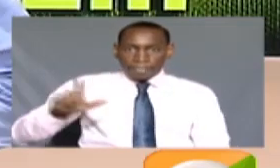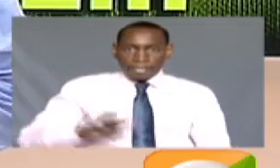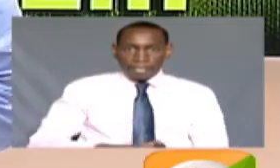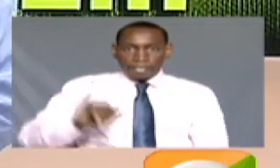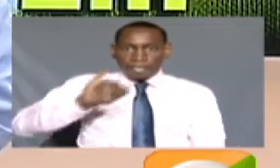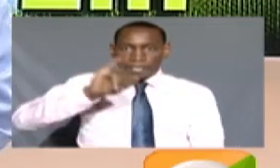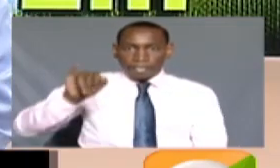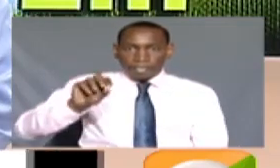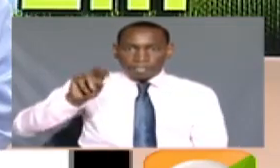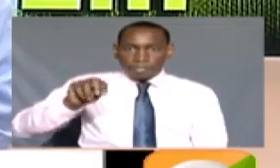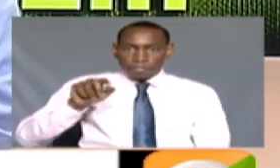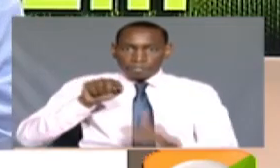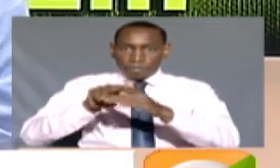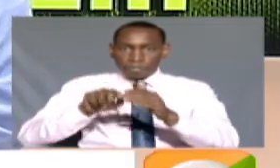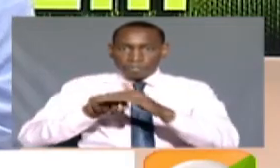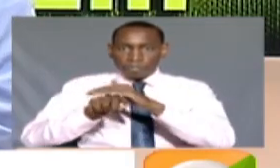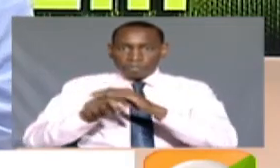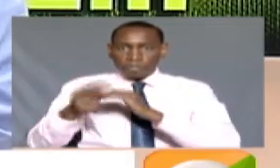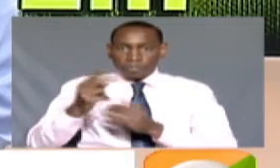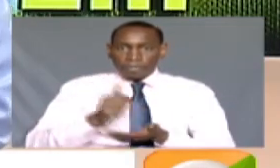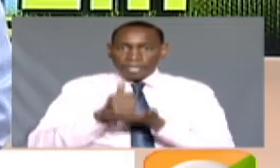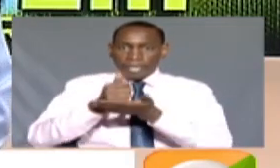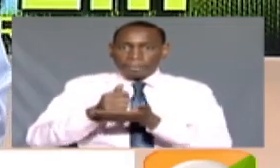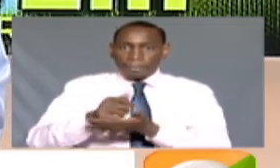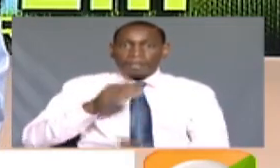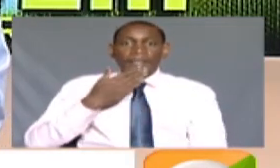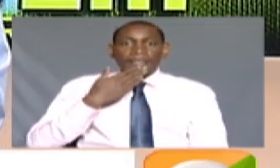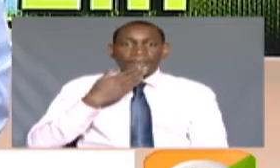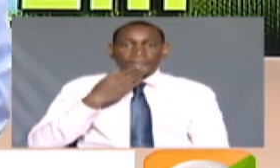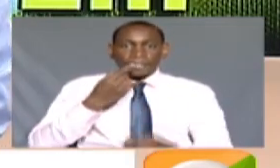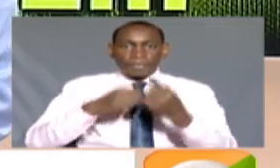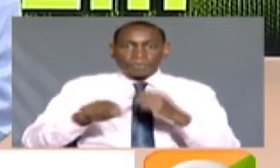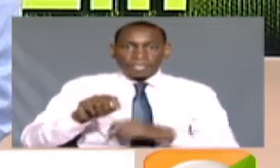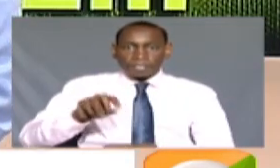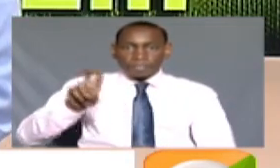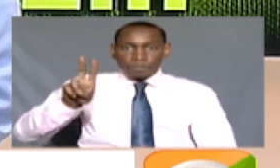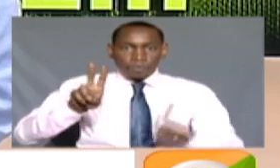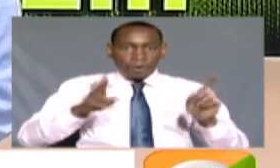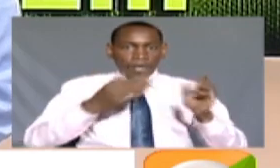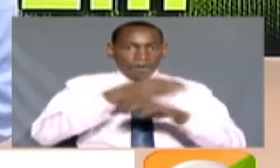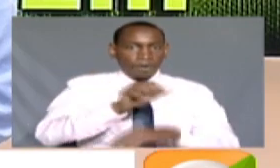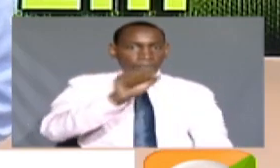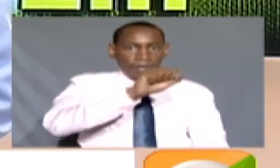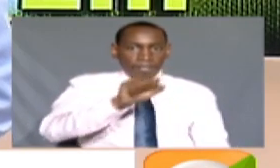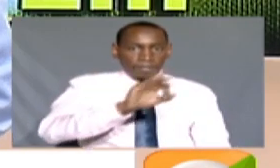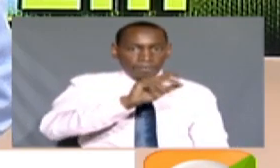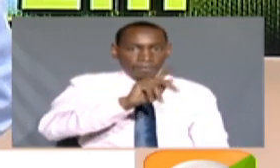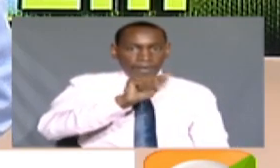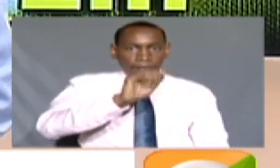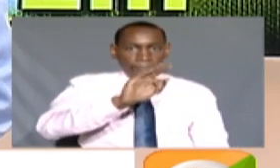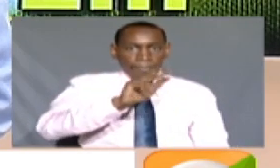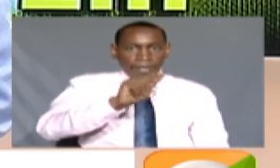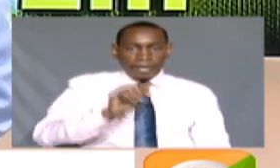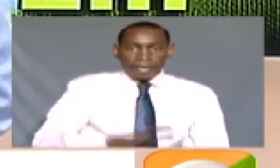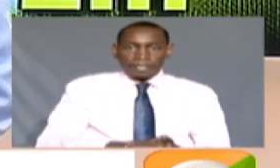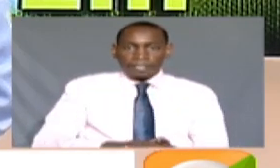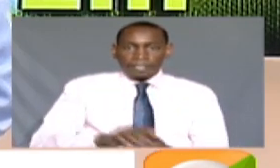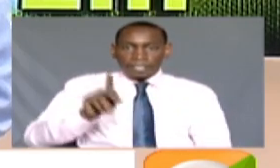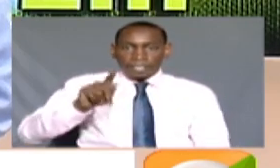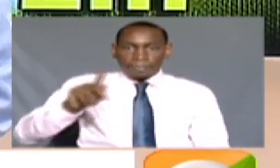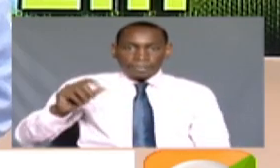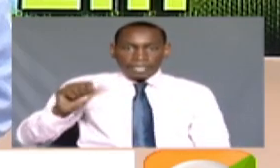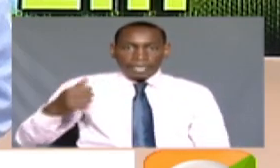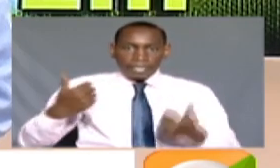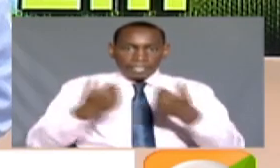John McWhirter's brace inspired AFC Leopards to a 2-1 victory over Sofapaka in a Kenyan Premier League match played at Narok Stadium this